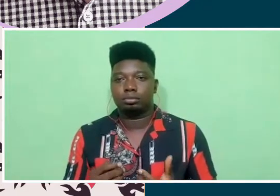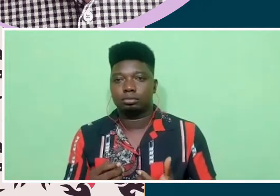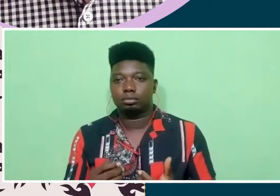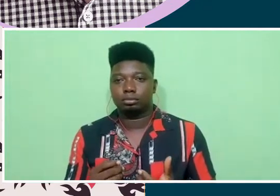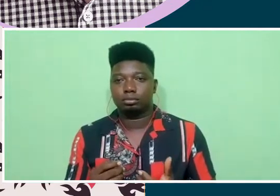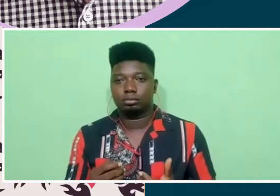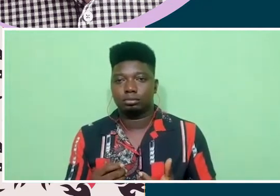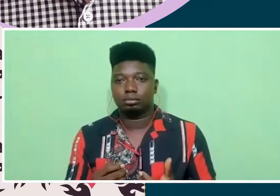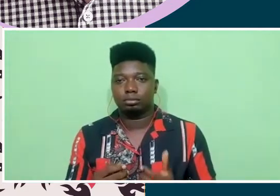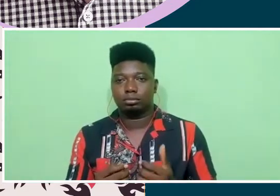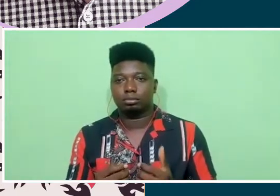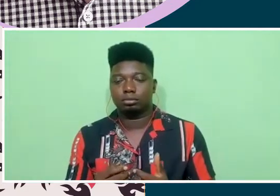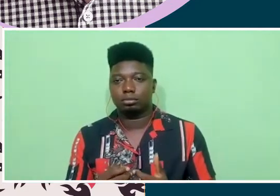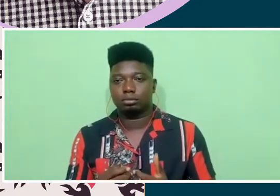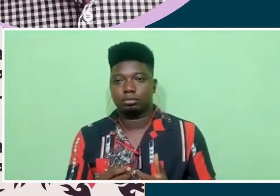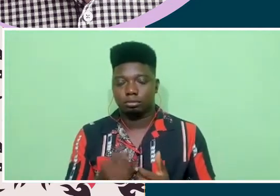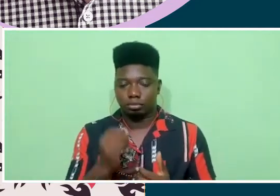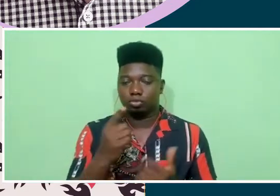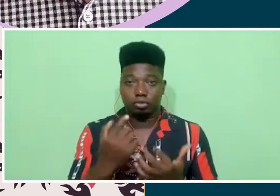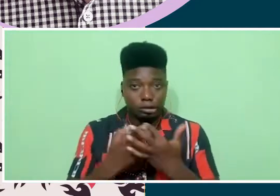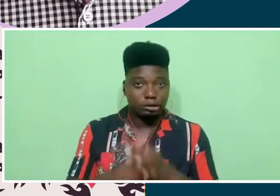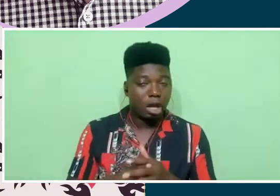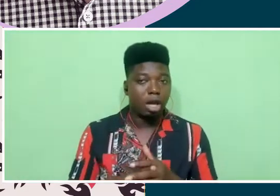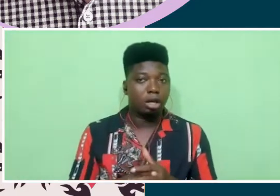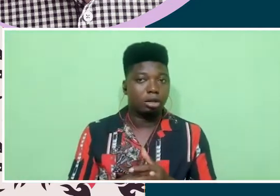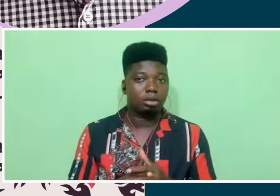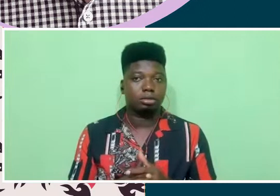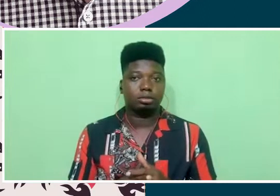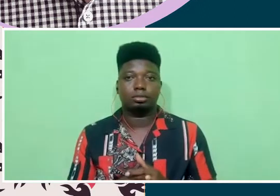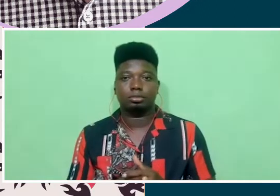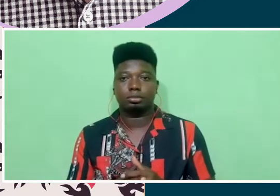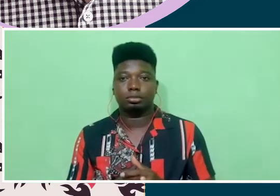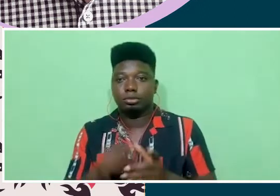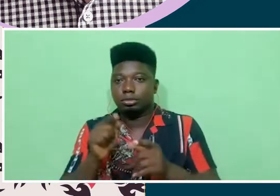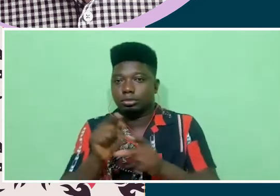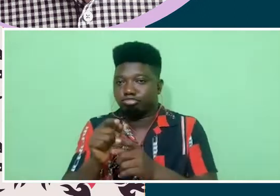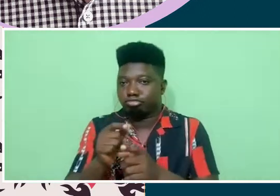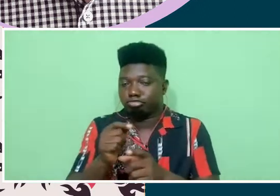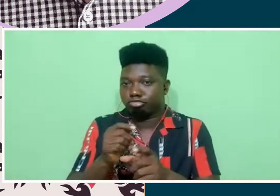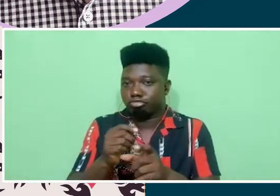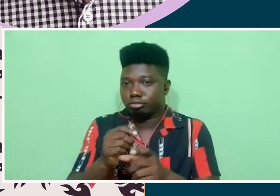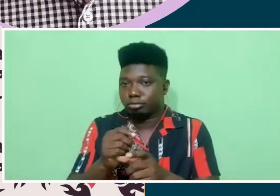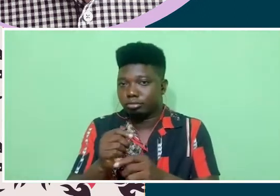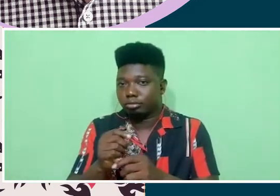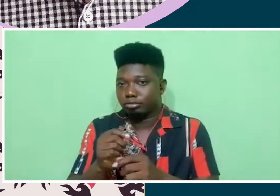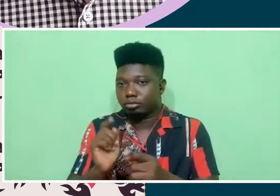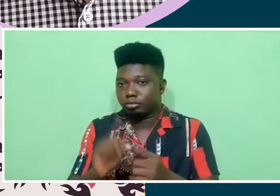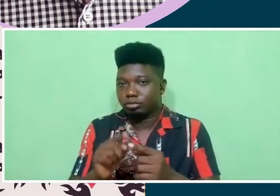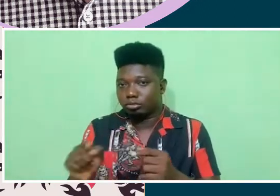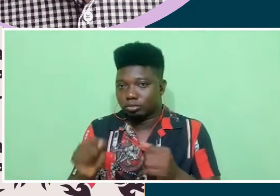young adults, and we started to have an industry that's catering exclusively to these teens and young